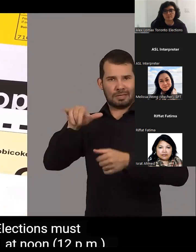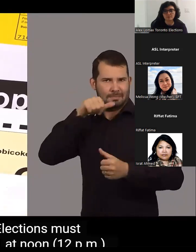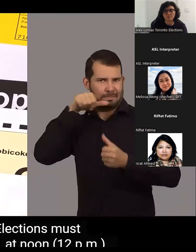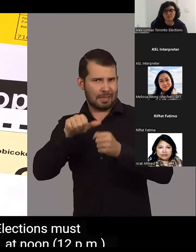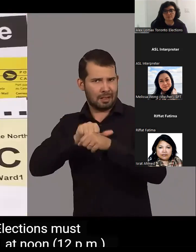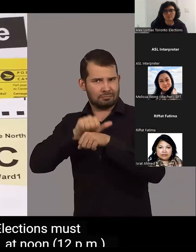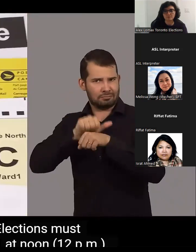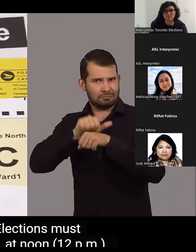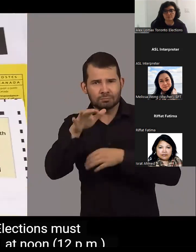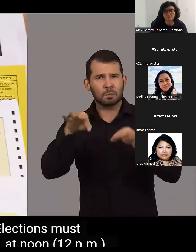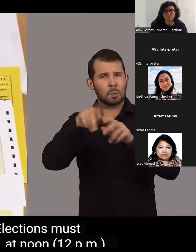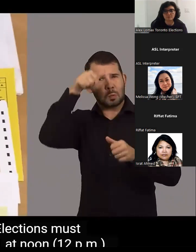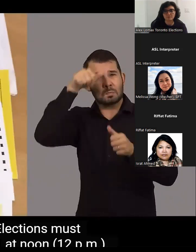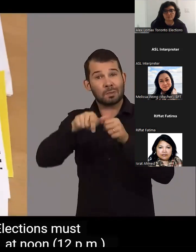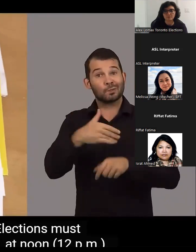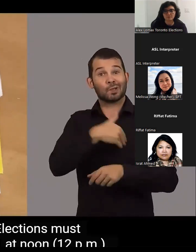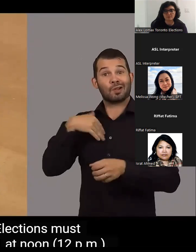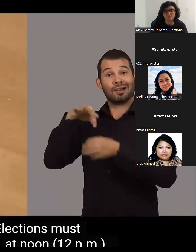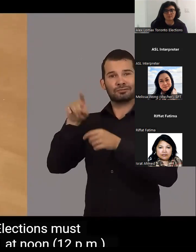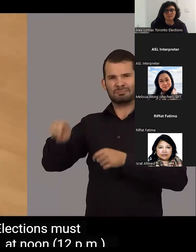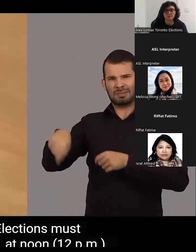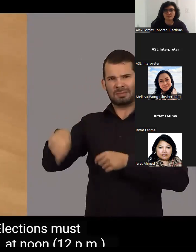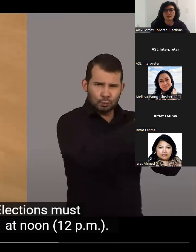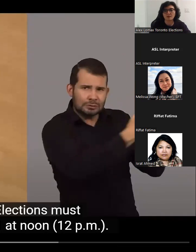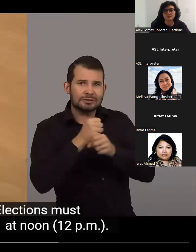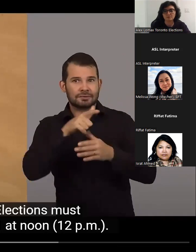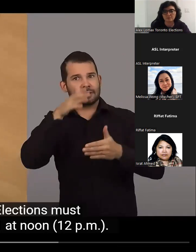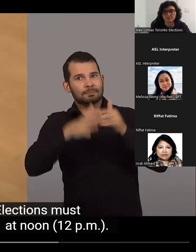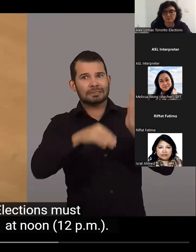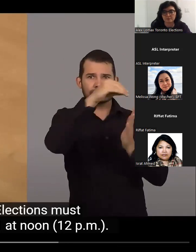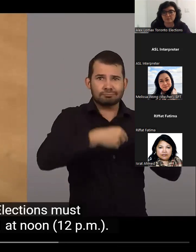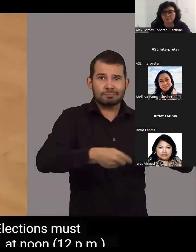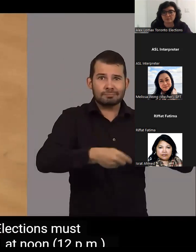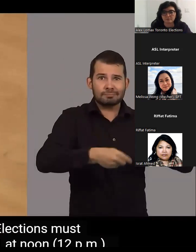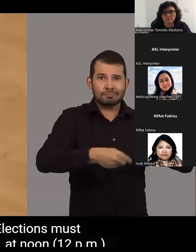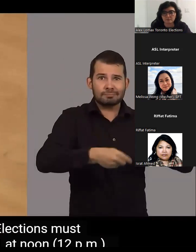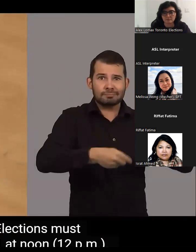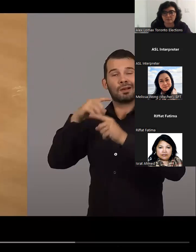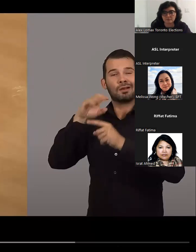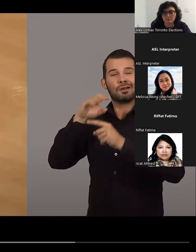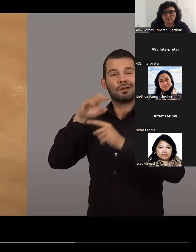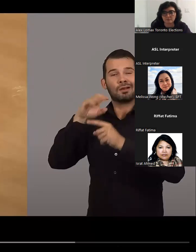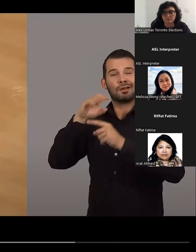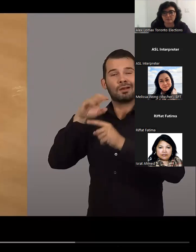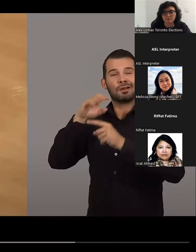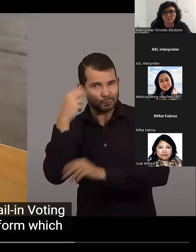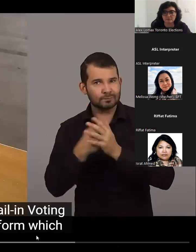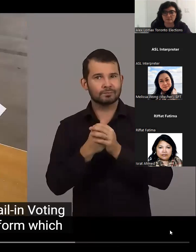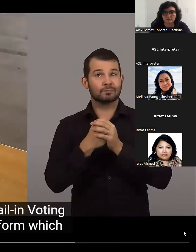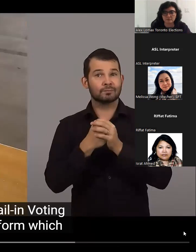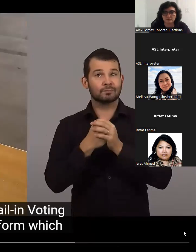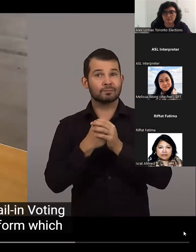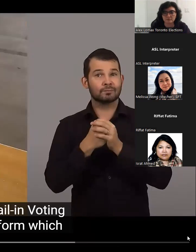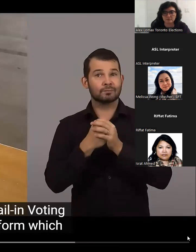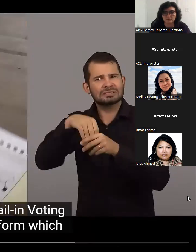important to remember Toronto Elections must receive completed packages by October 21st at noon. Now let's see what's